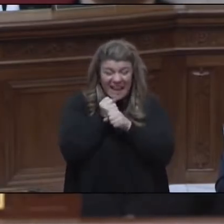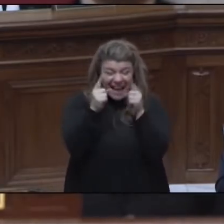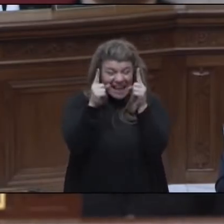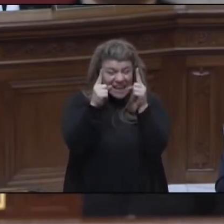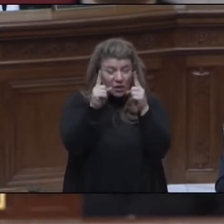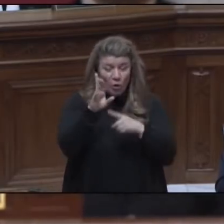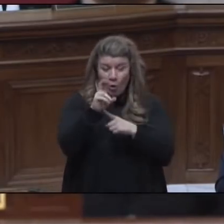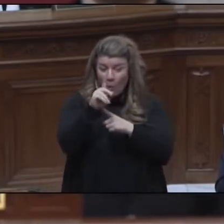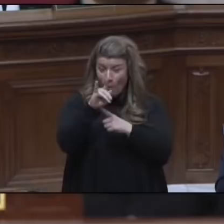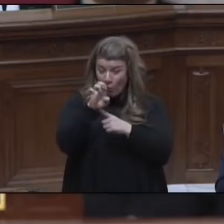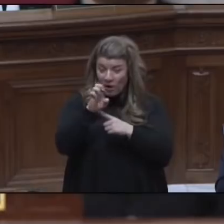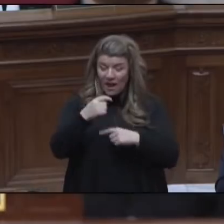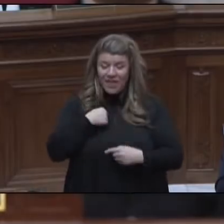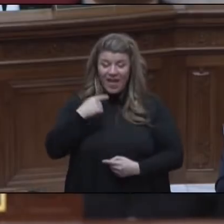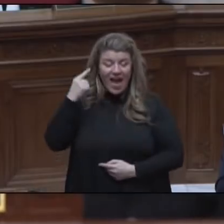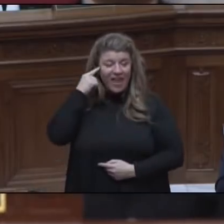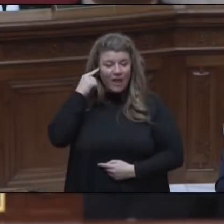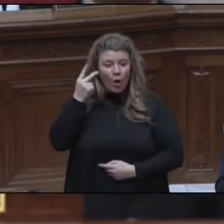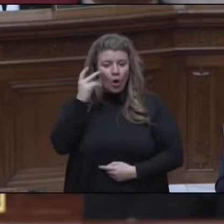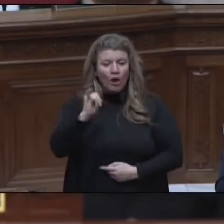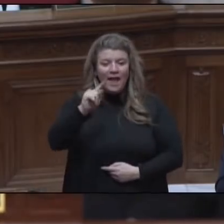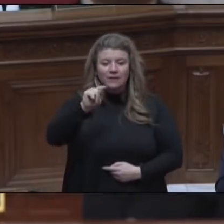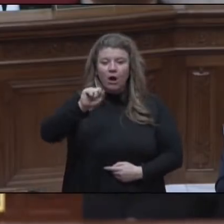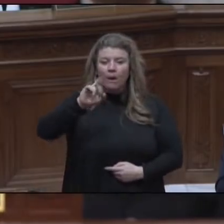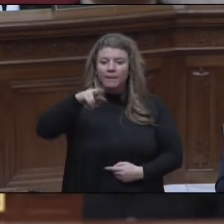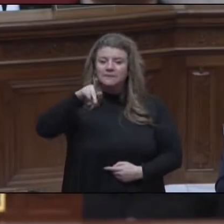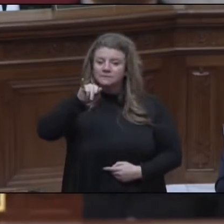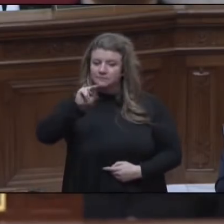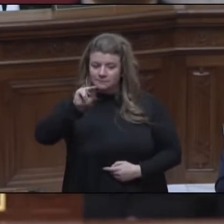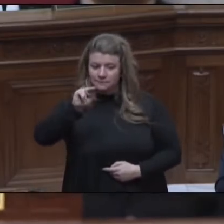that big that I thought would look like a tarpon.